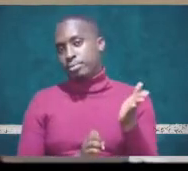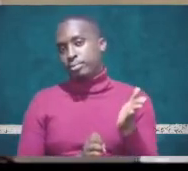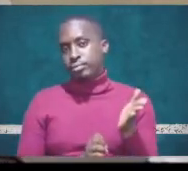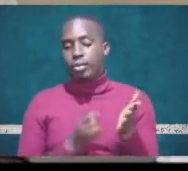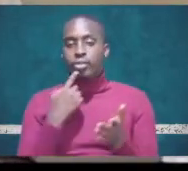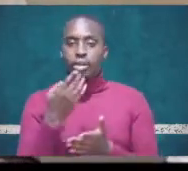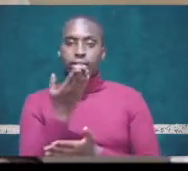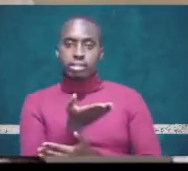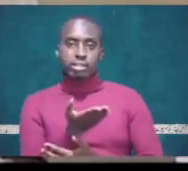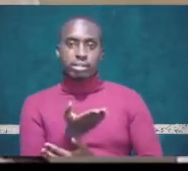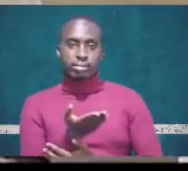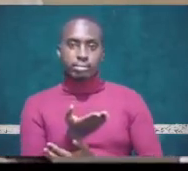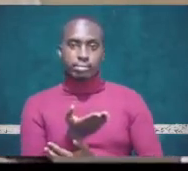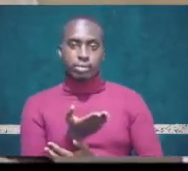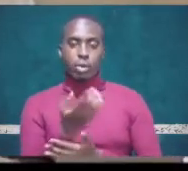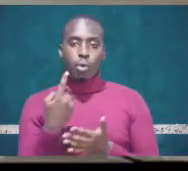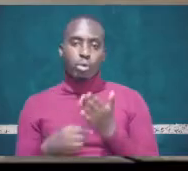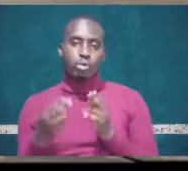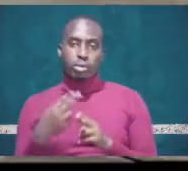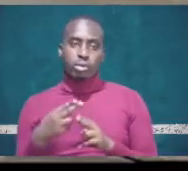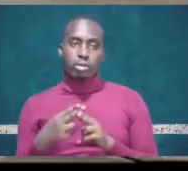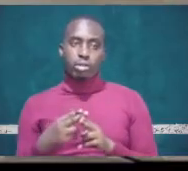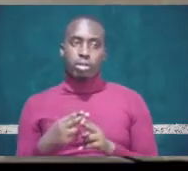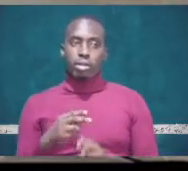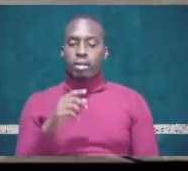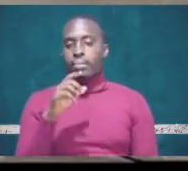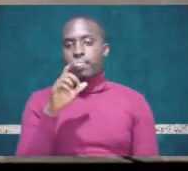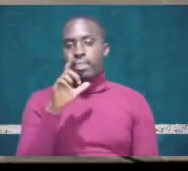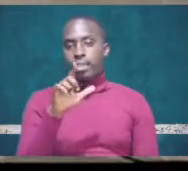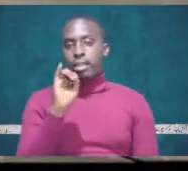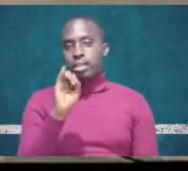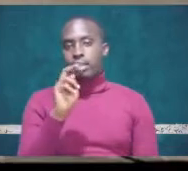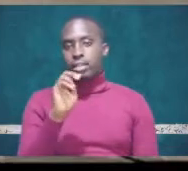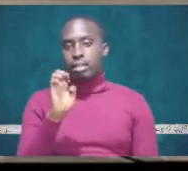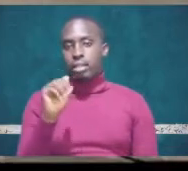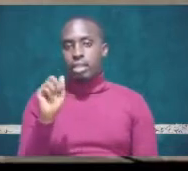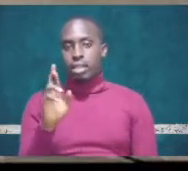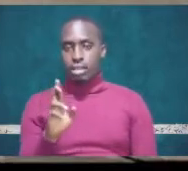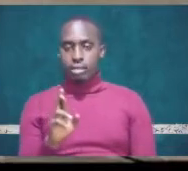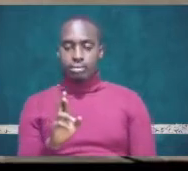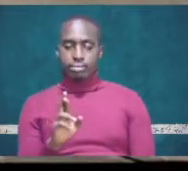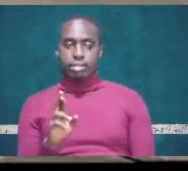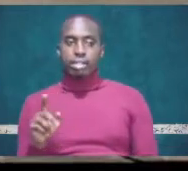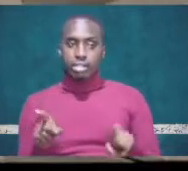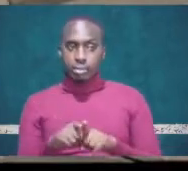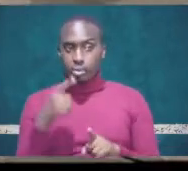So this is what we call linear potentiometer. So and as you see,